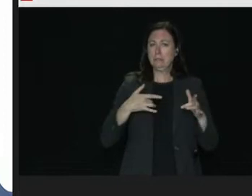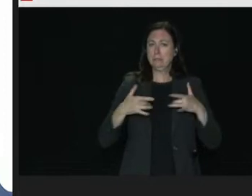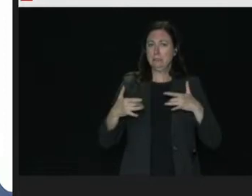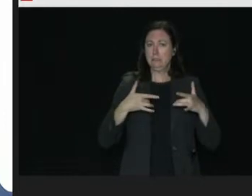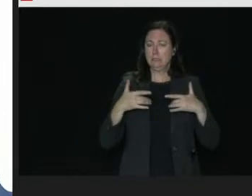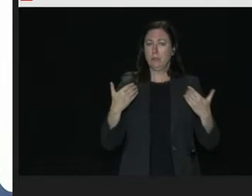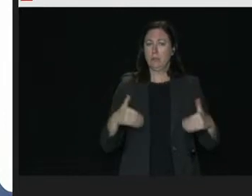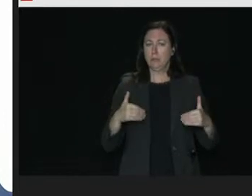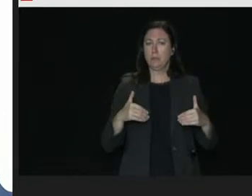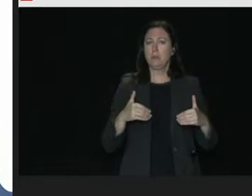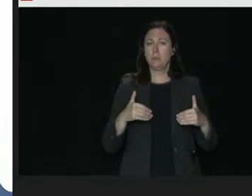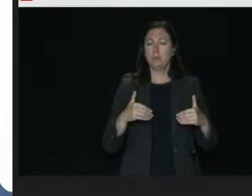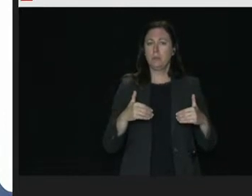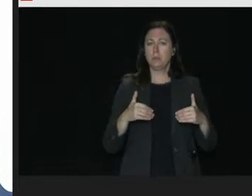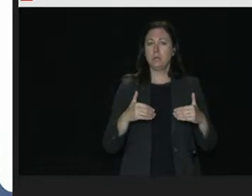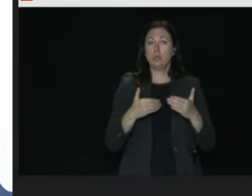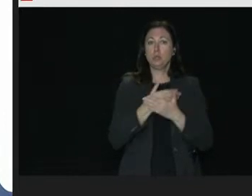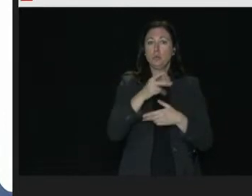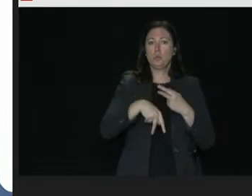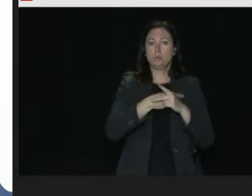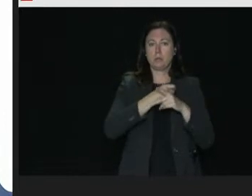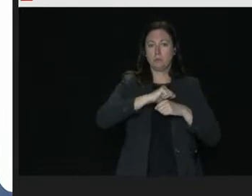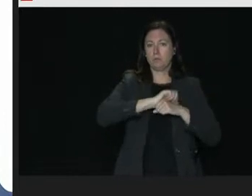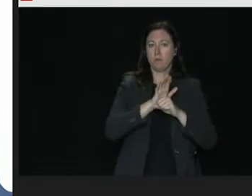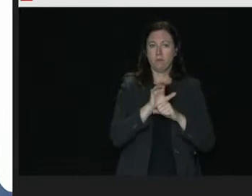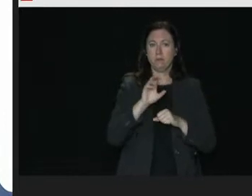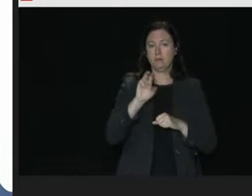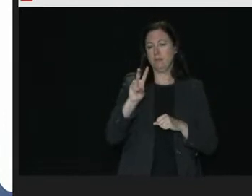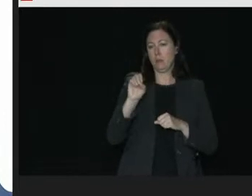potential for emergence of new variants of concern.